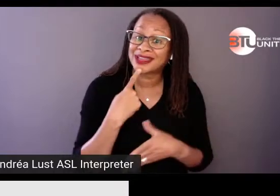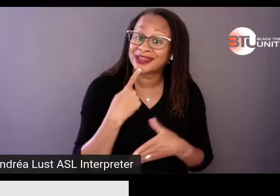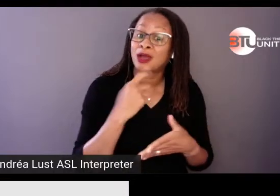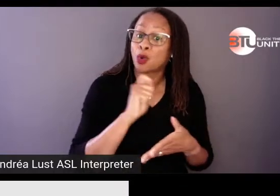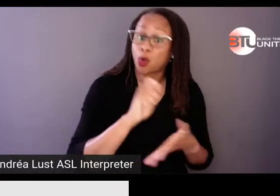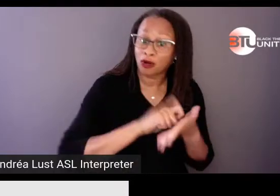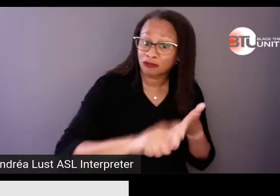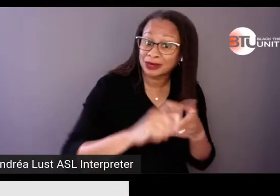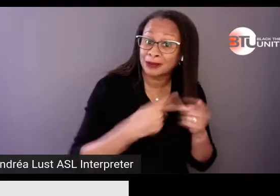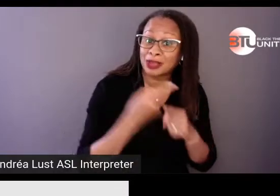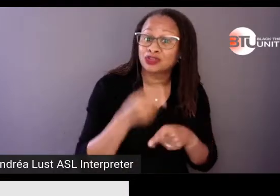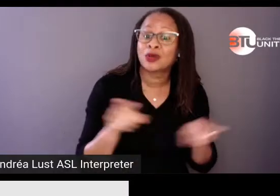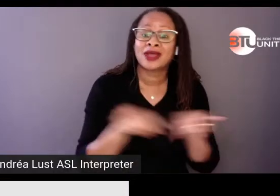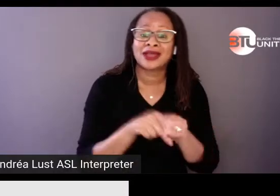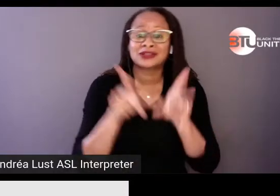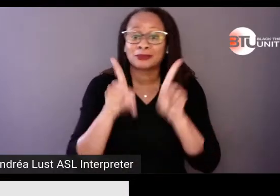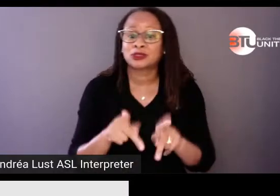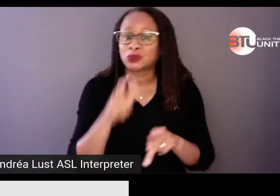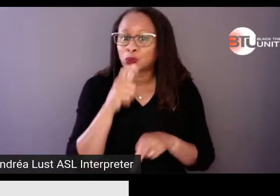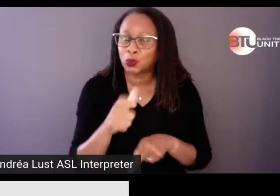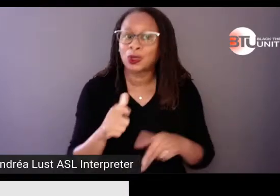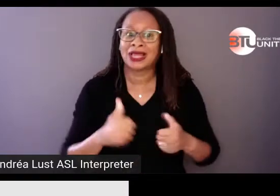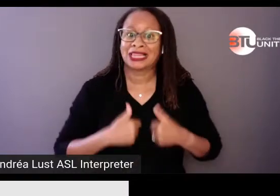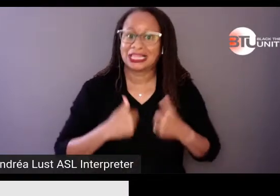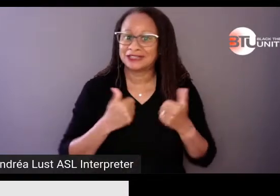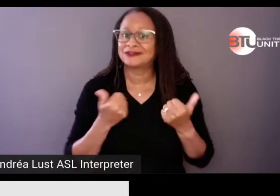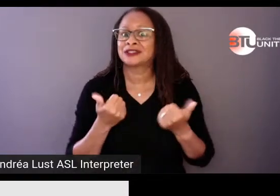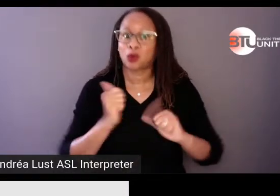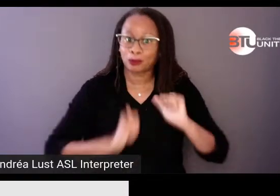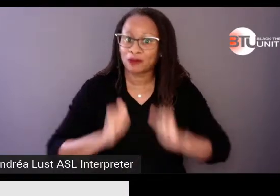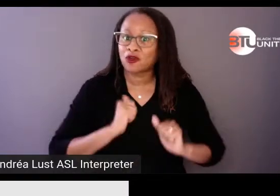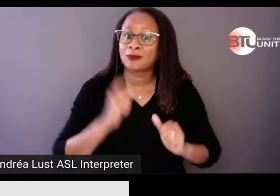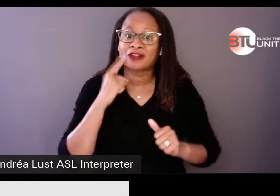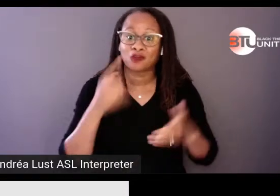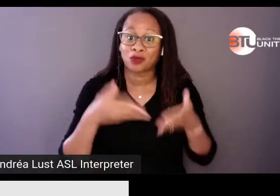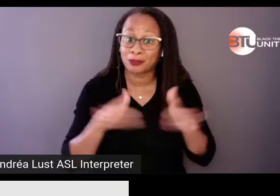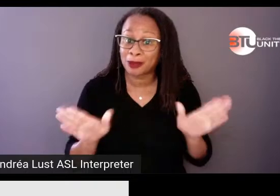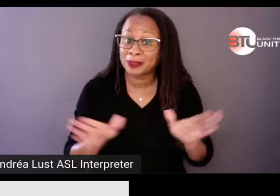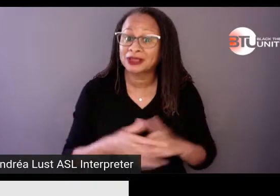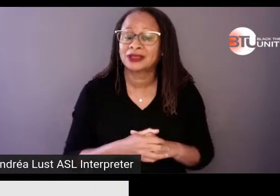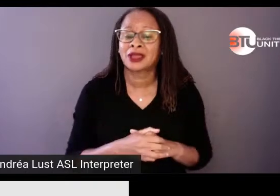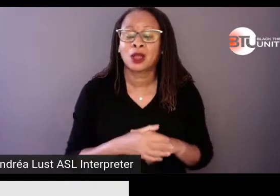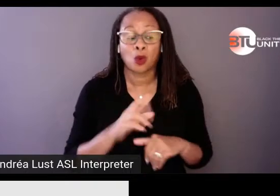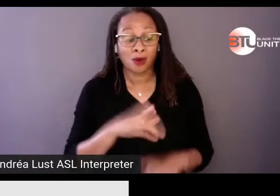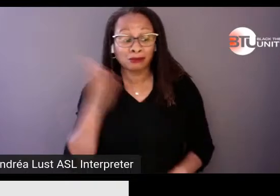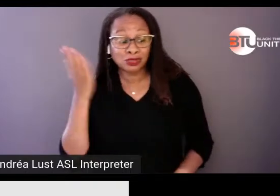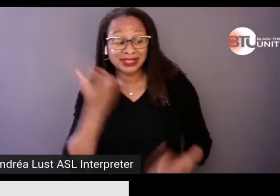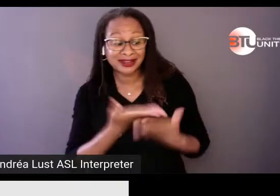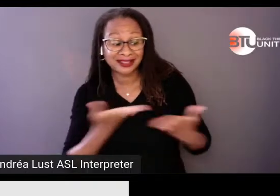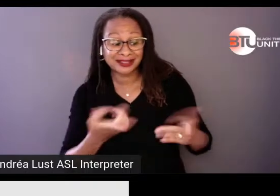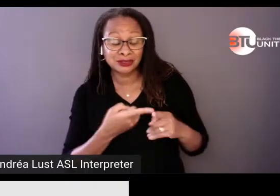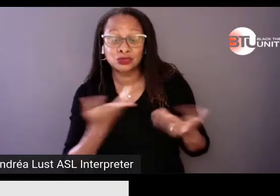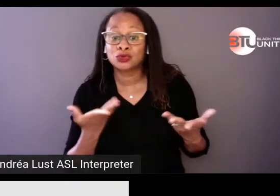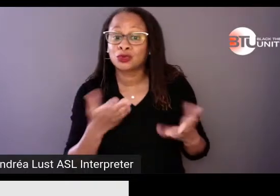as someone who may make their living performing for the public or presenting things to the public.